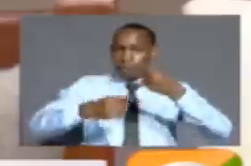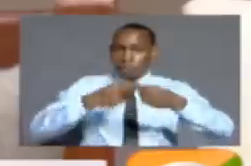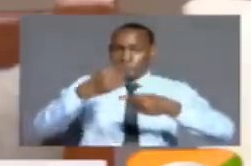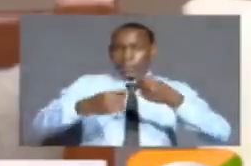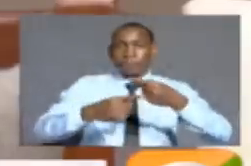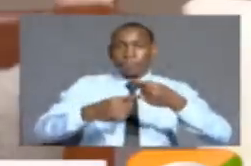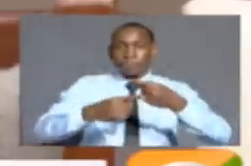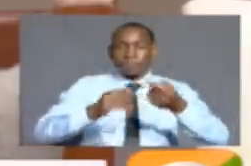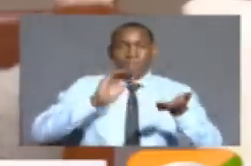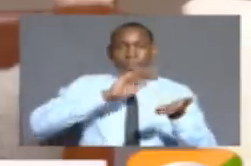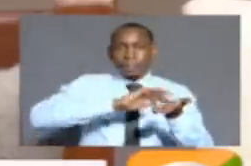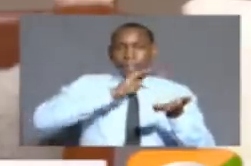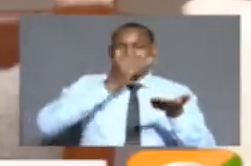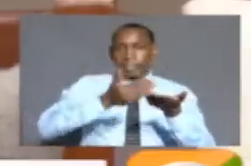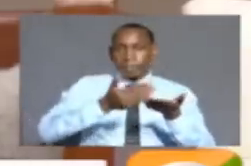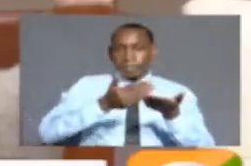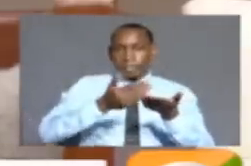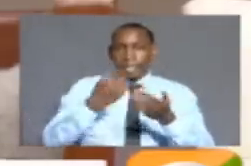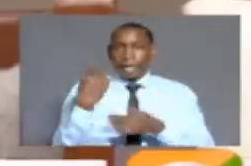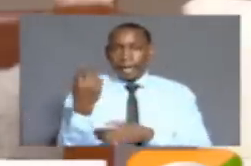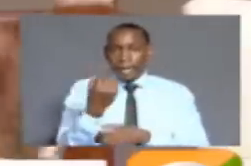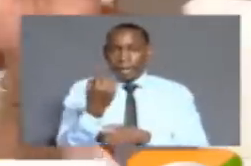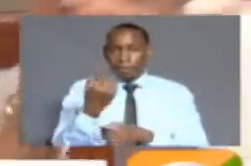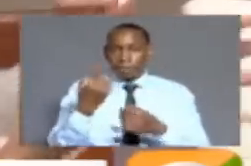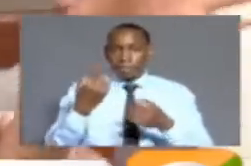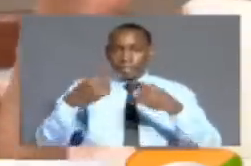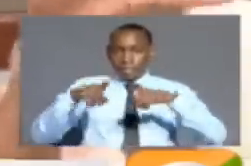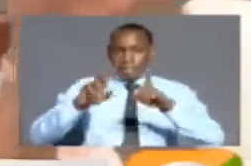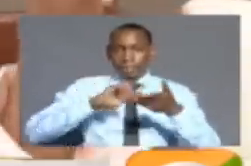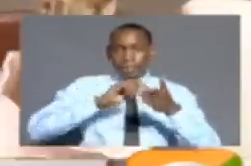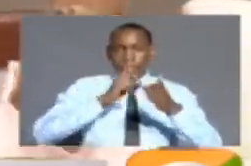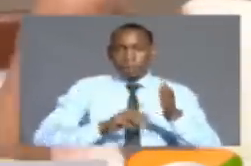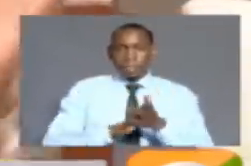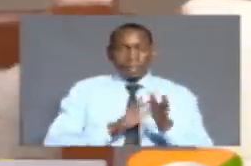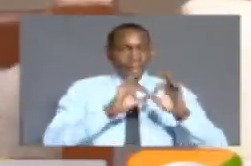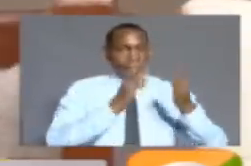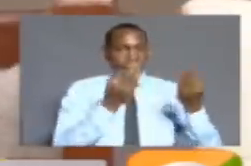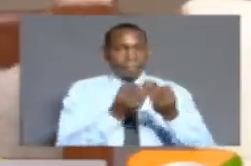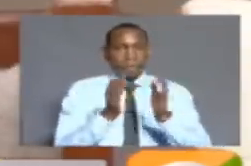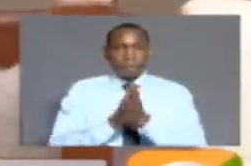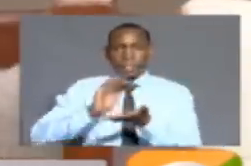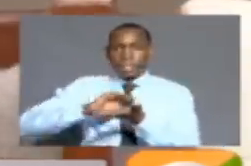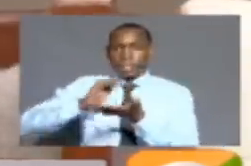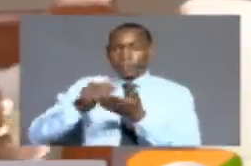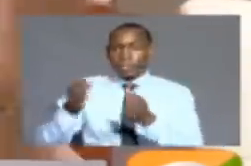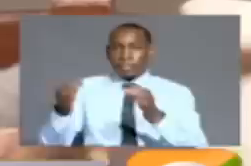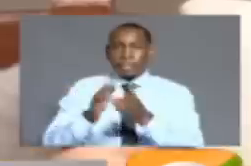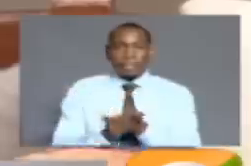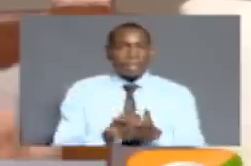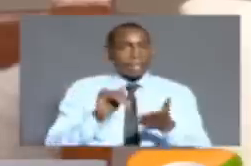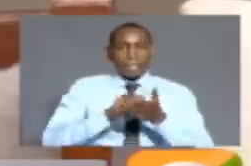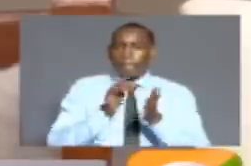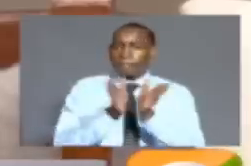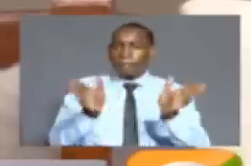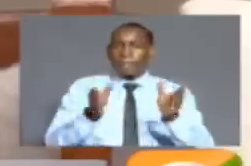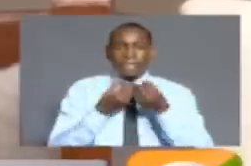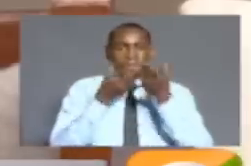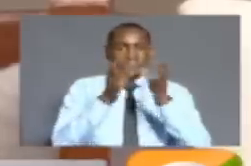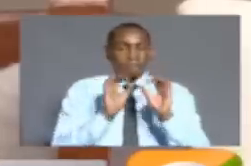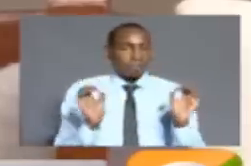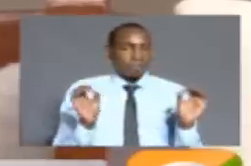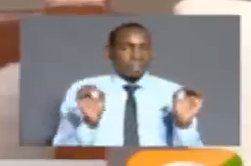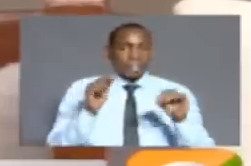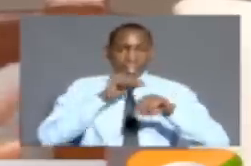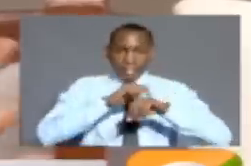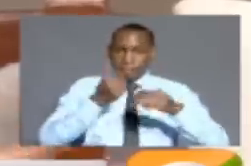the insurance on their own. Meaning that's between the families and the insurance companies. Yeah. So that's nothing public at